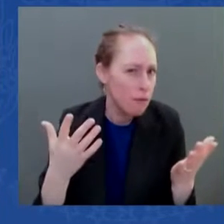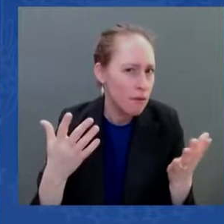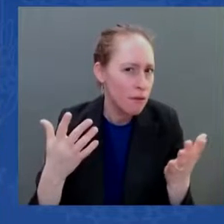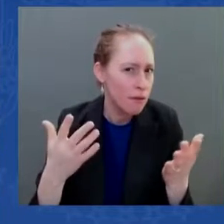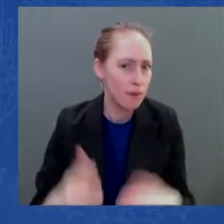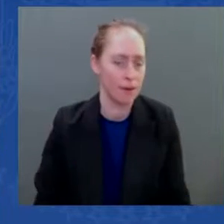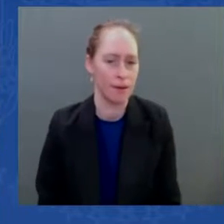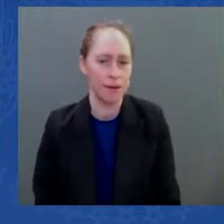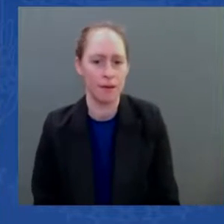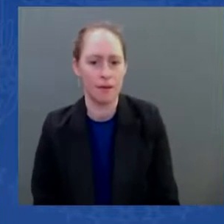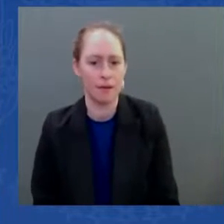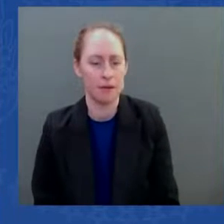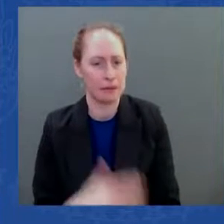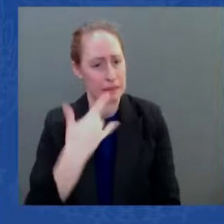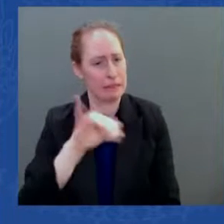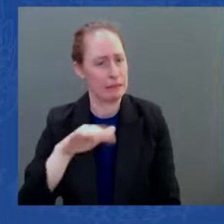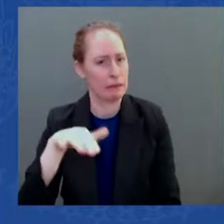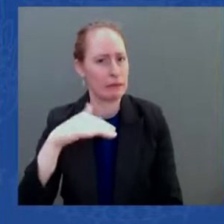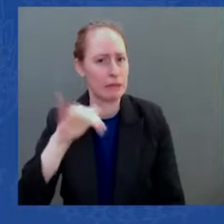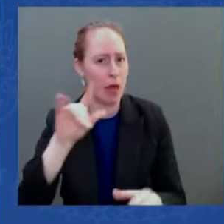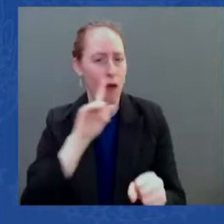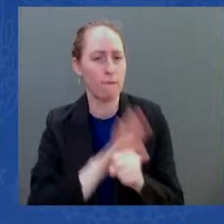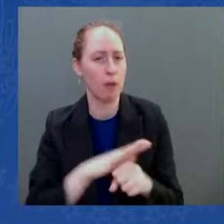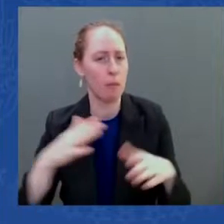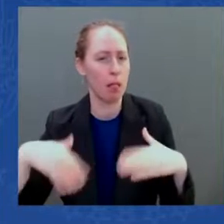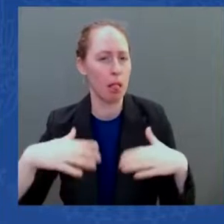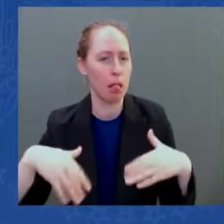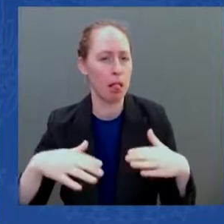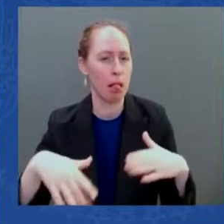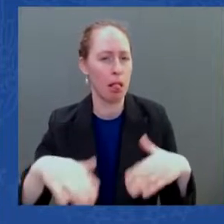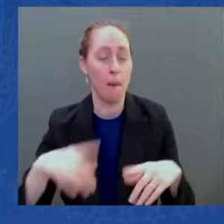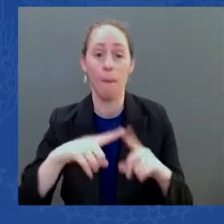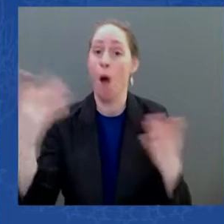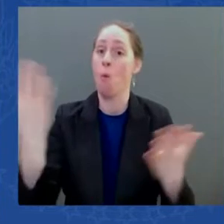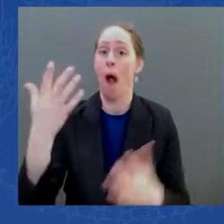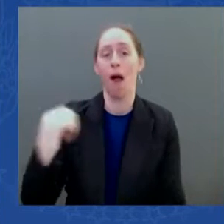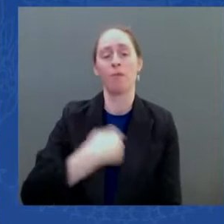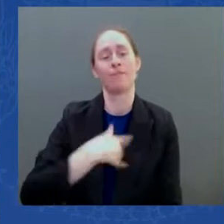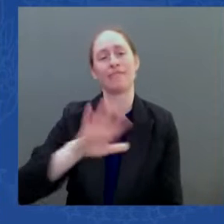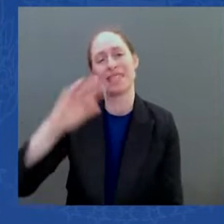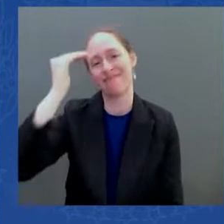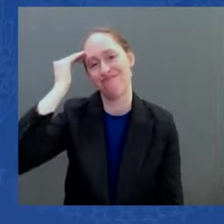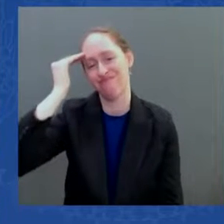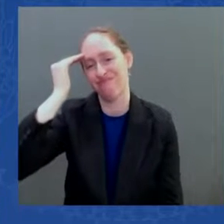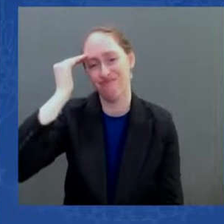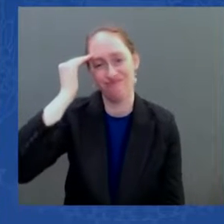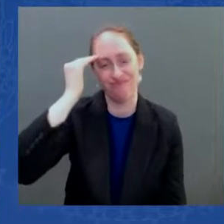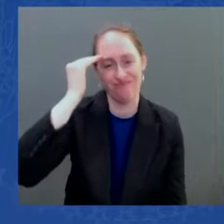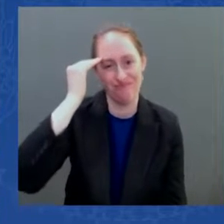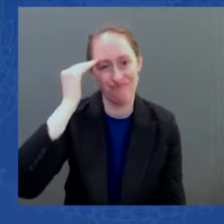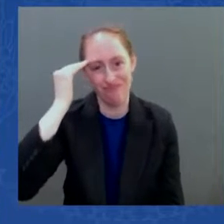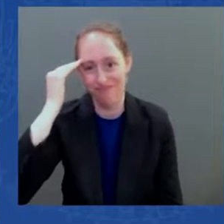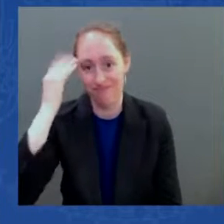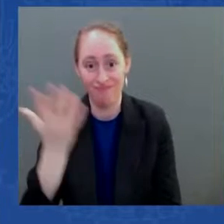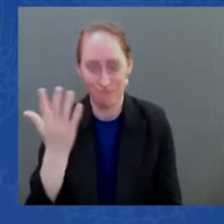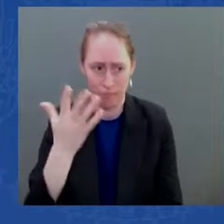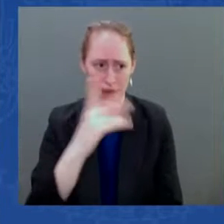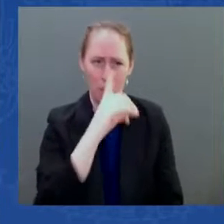he should allow humanitarian corridors to let people on that steel mill and other places that are buried under rubble to get